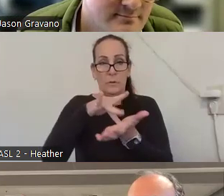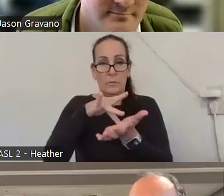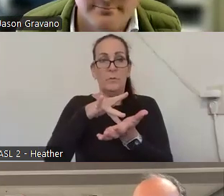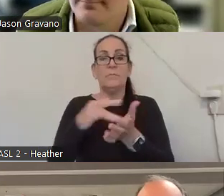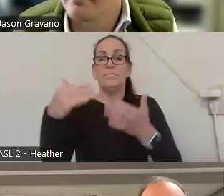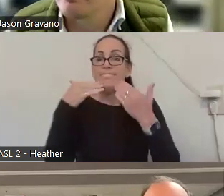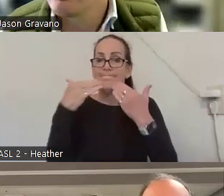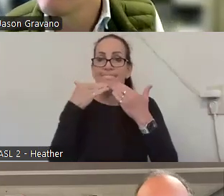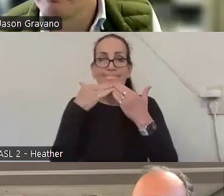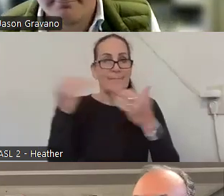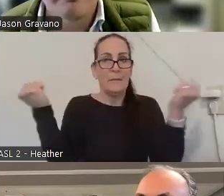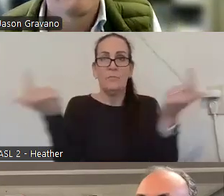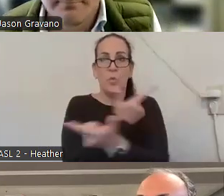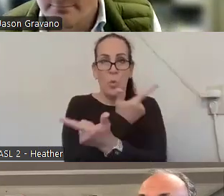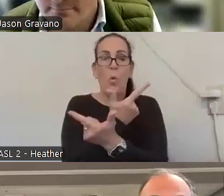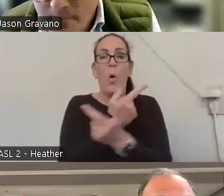I think that's it, right?